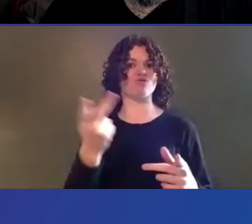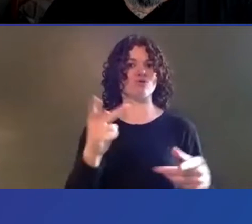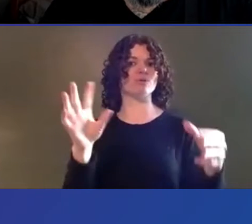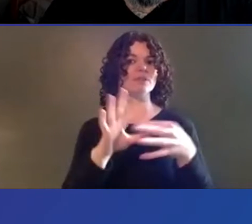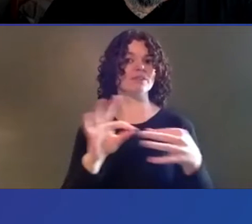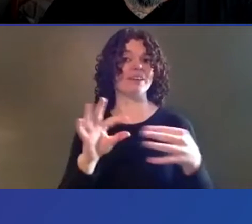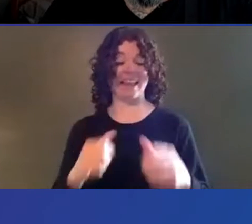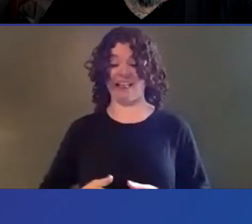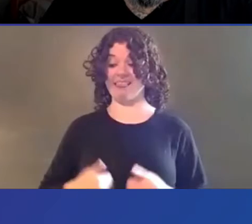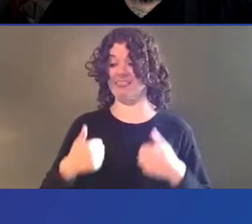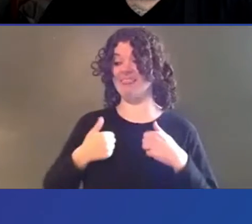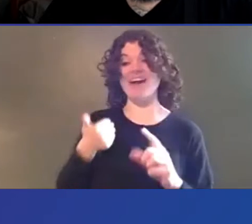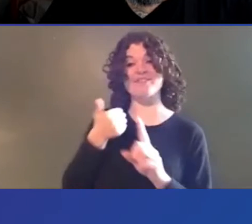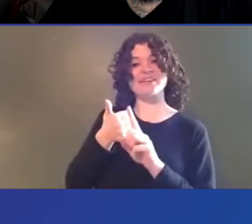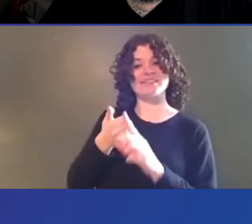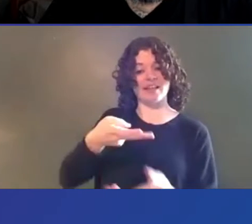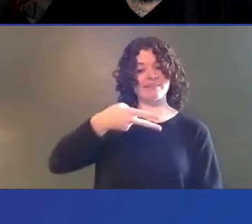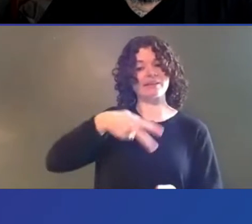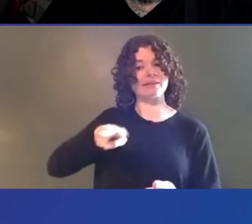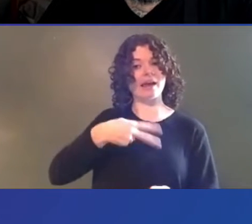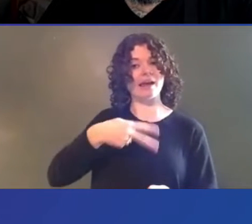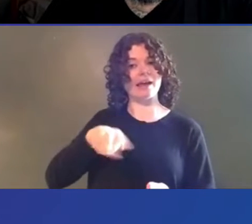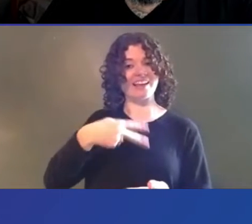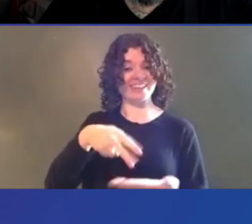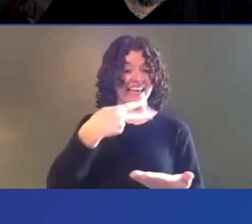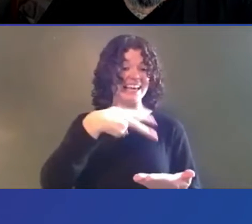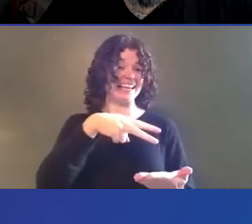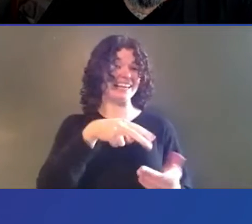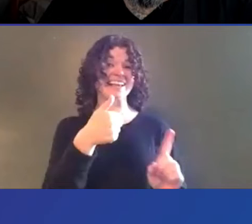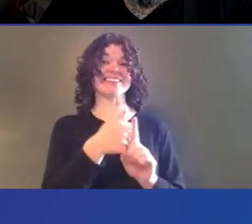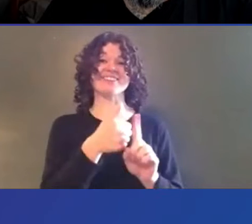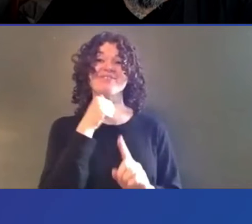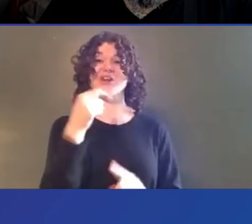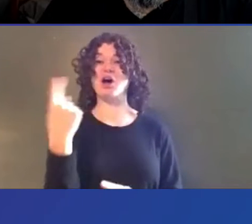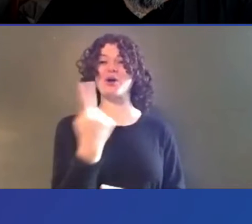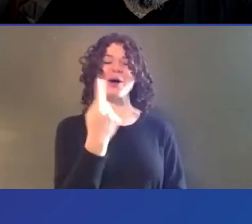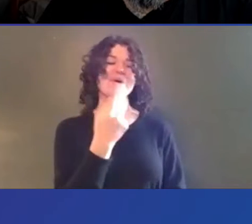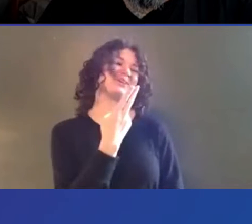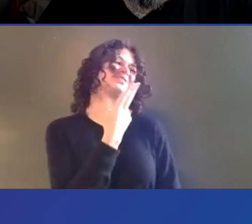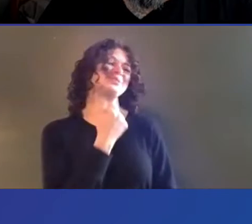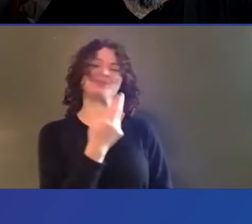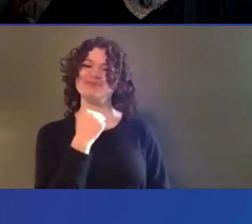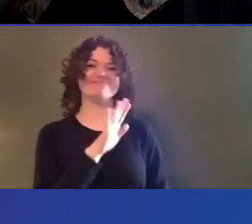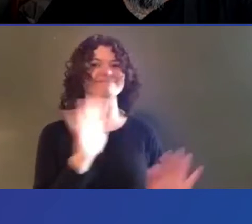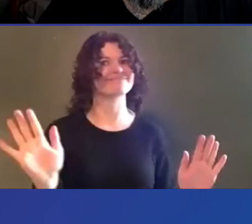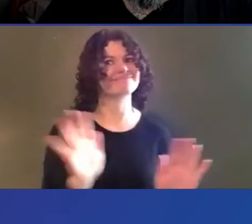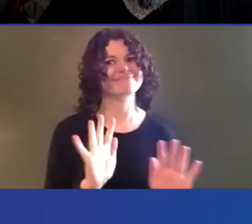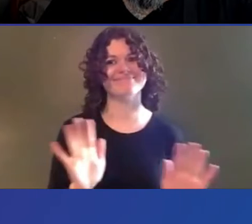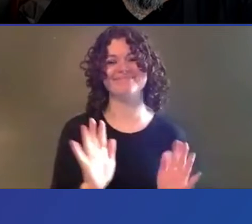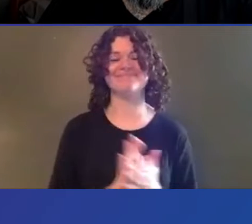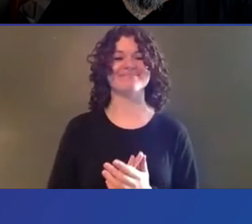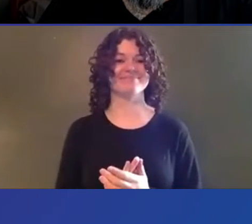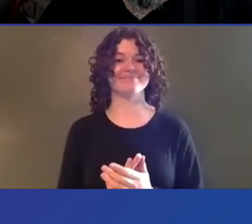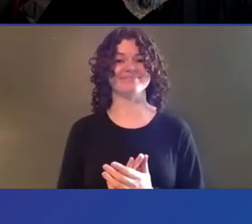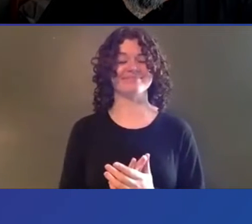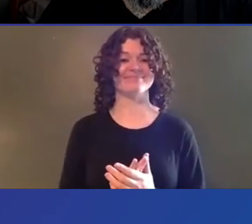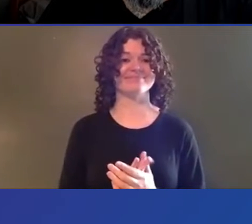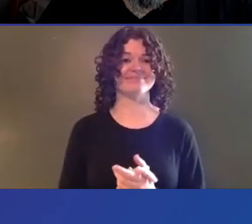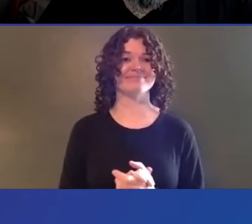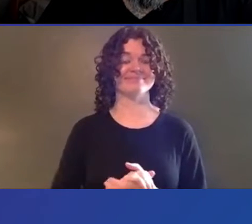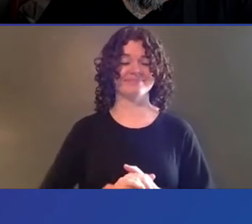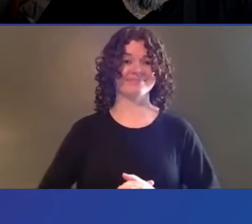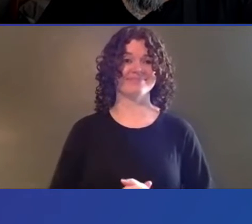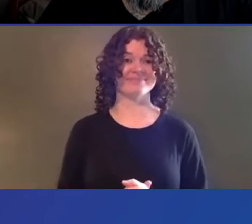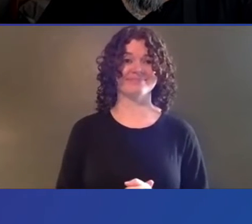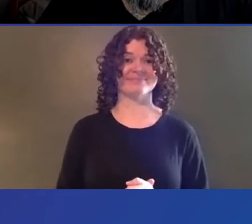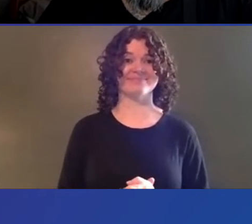cute. Sometimes that dance is like, life is a dance as a sentence can sound like some kind of